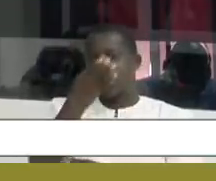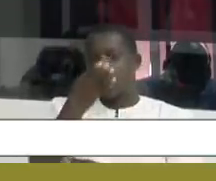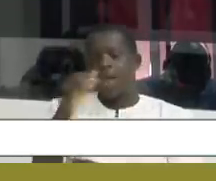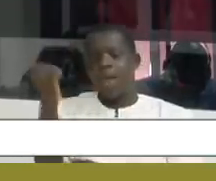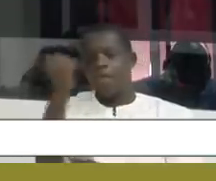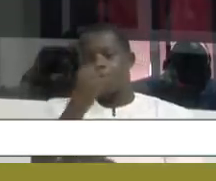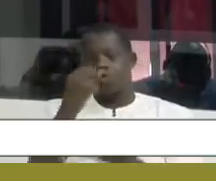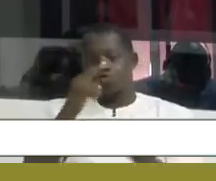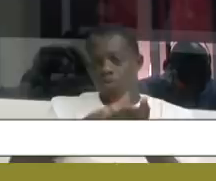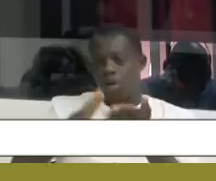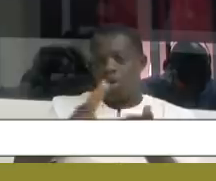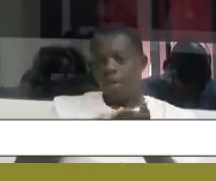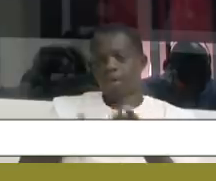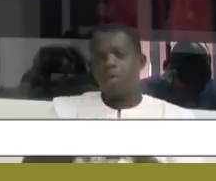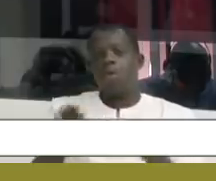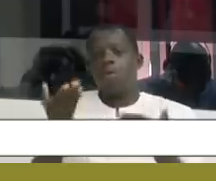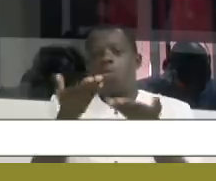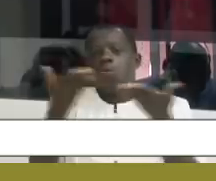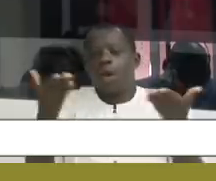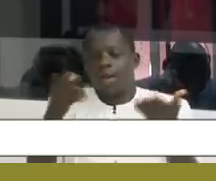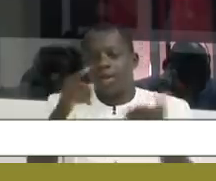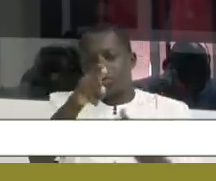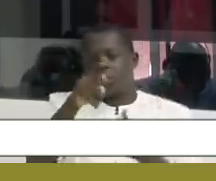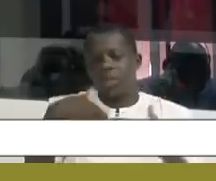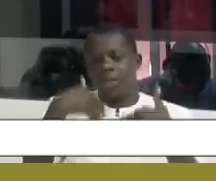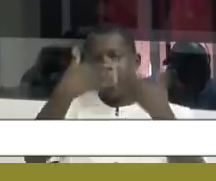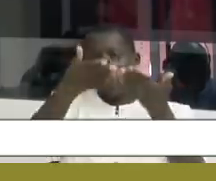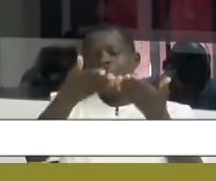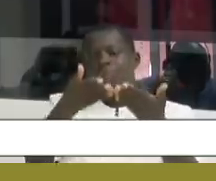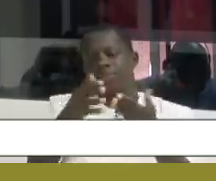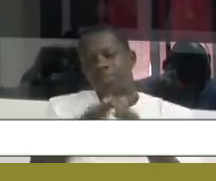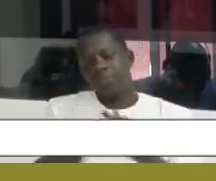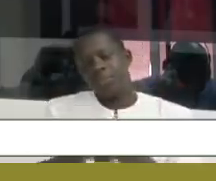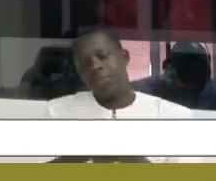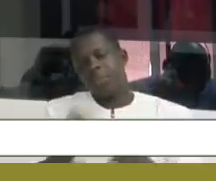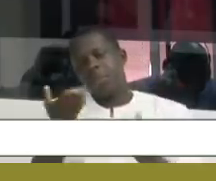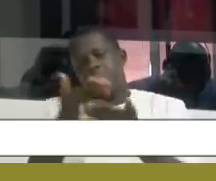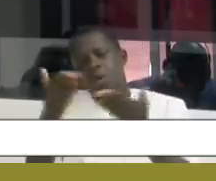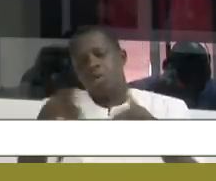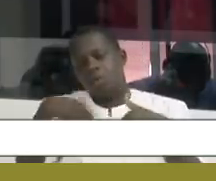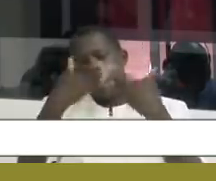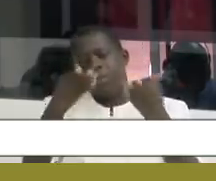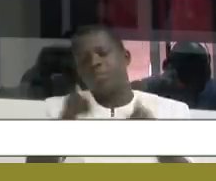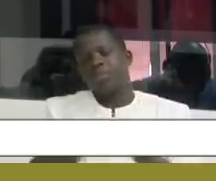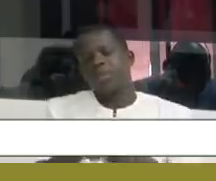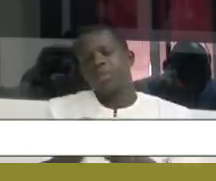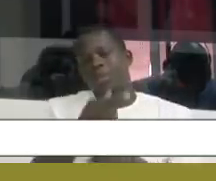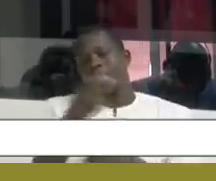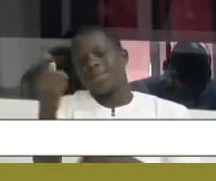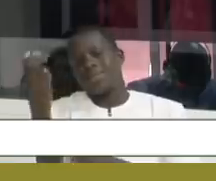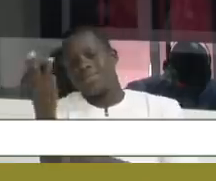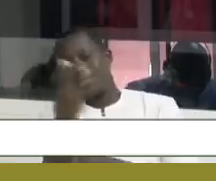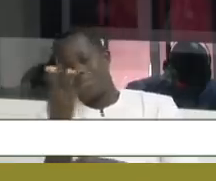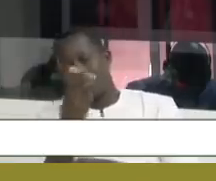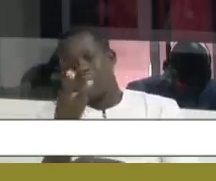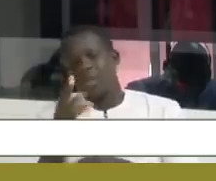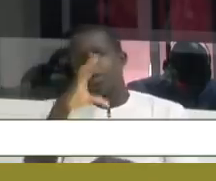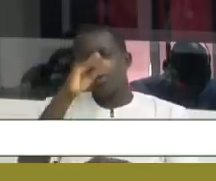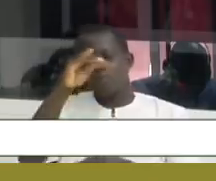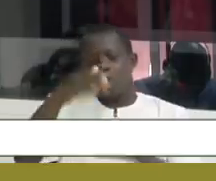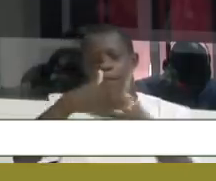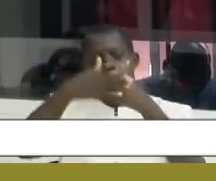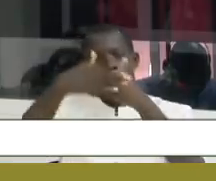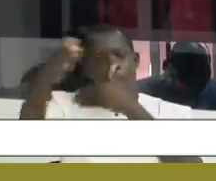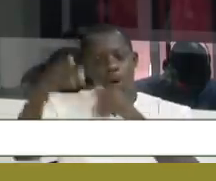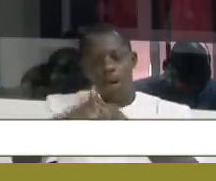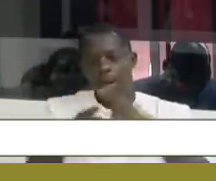Natural, then why are you giving that these three testimonies more weight than what